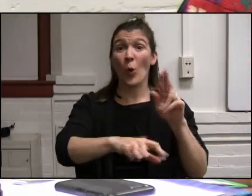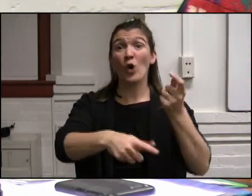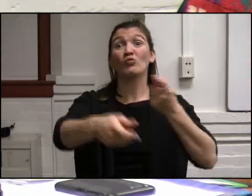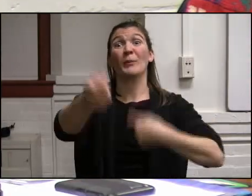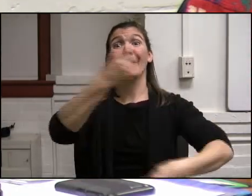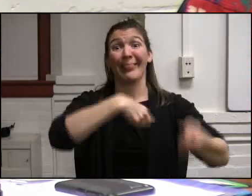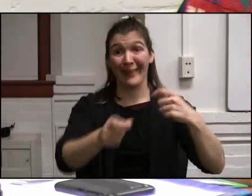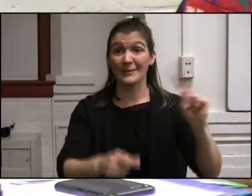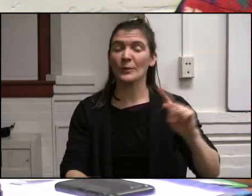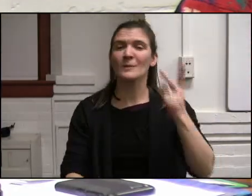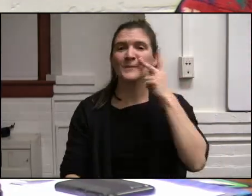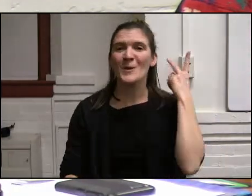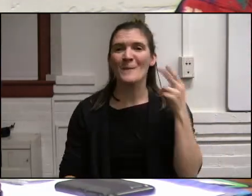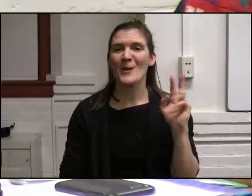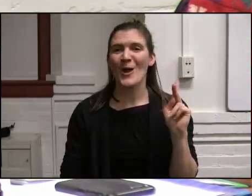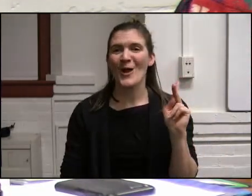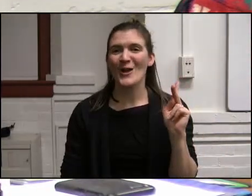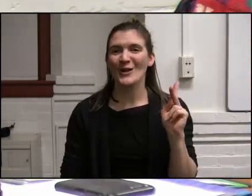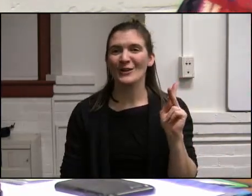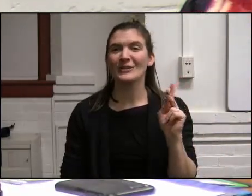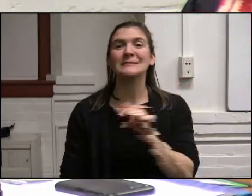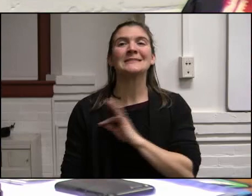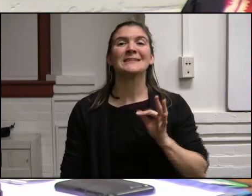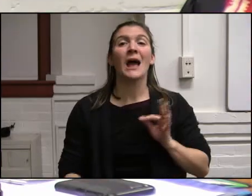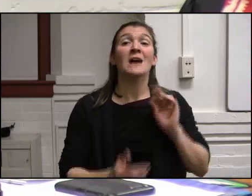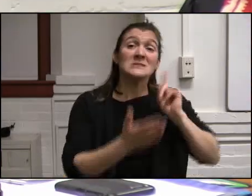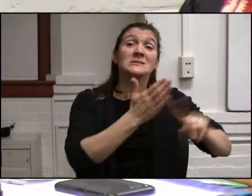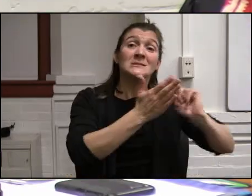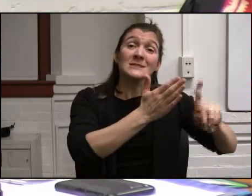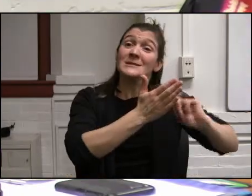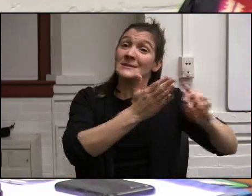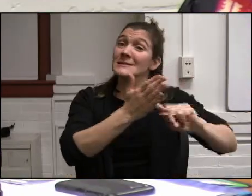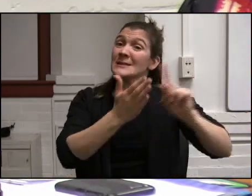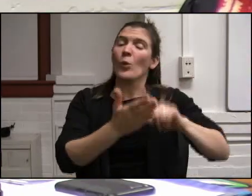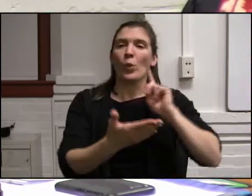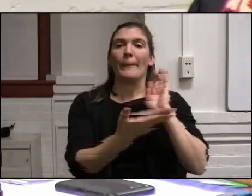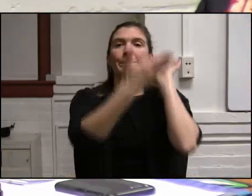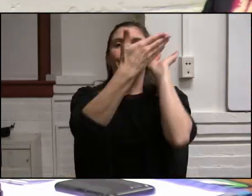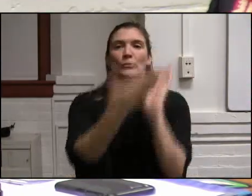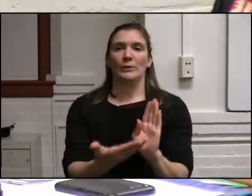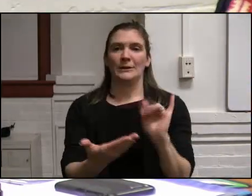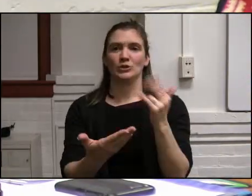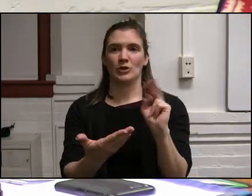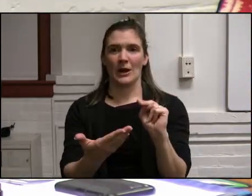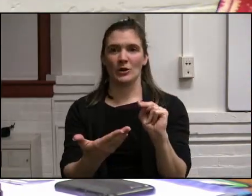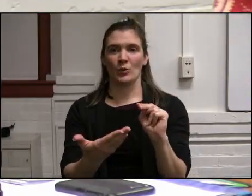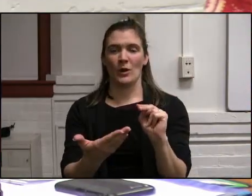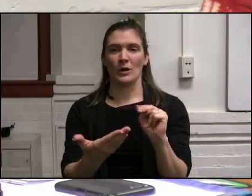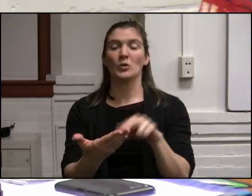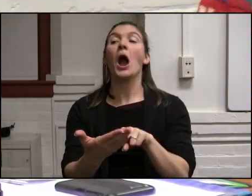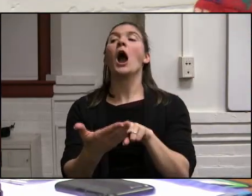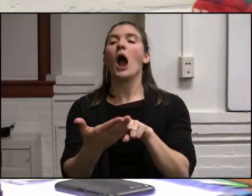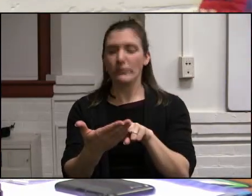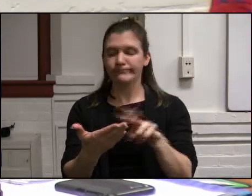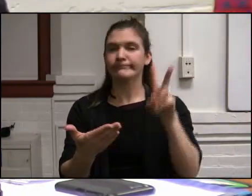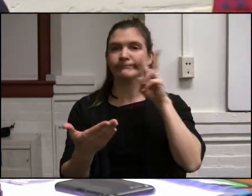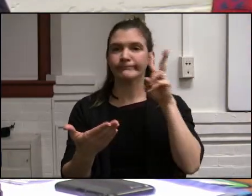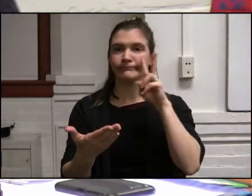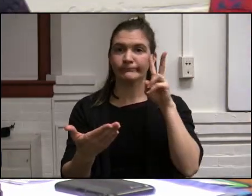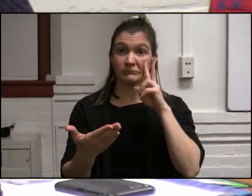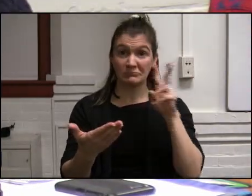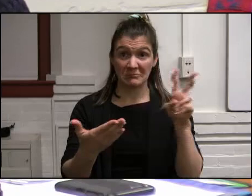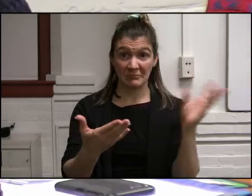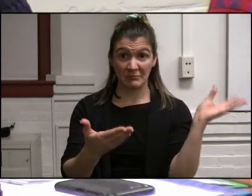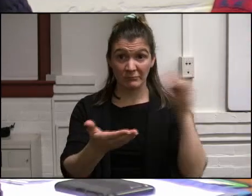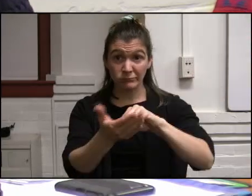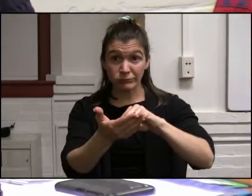at Living Memorial Park. Staff has been collecting some additional information that we will bring forward to you for your consideration as to whether to add